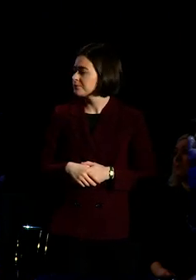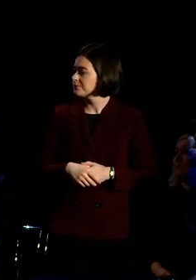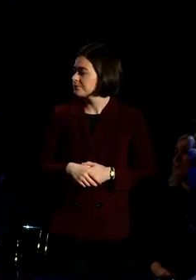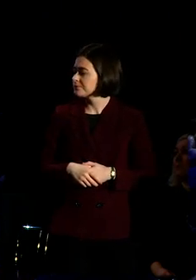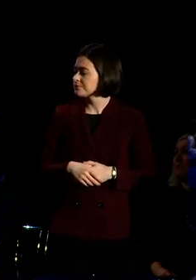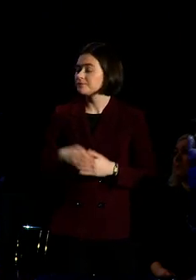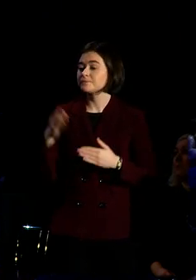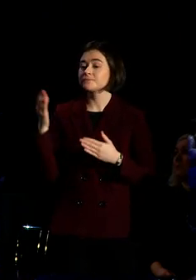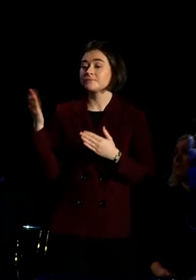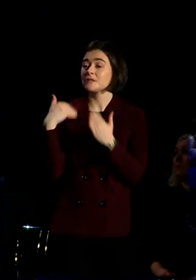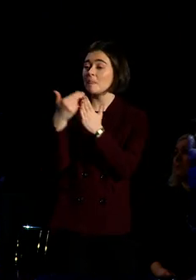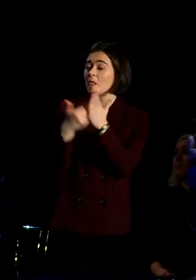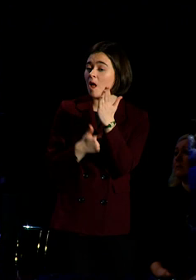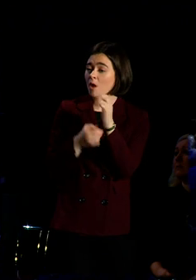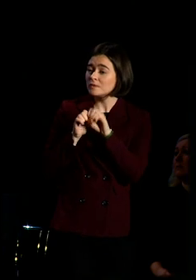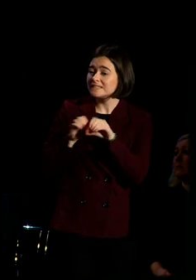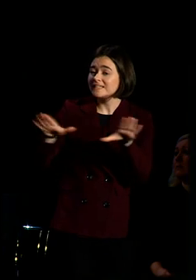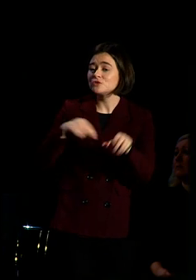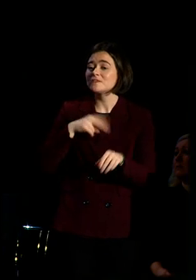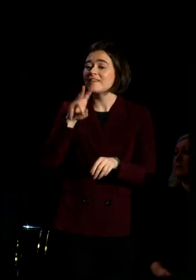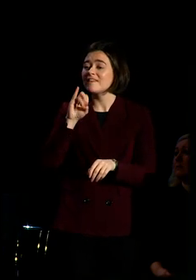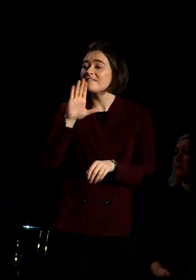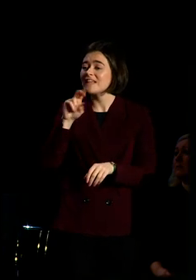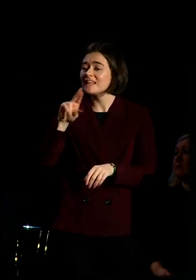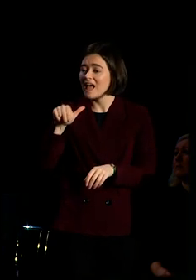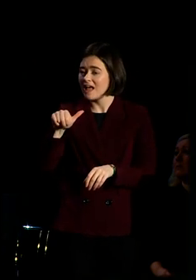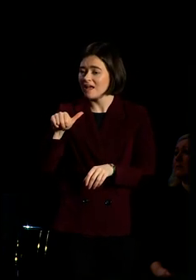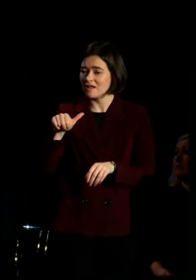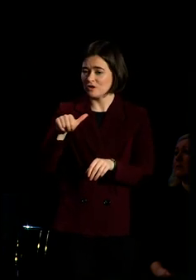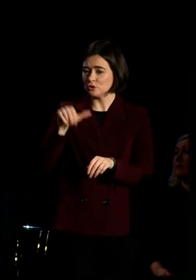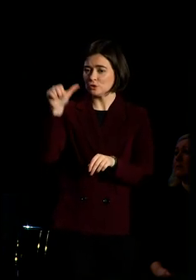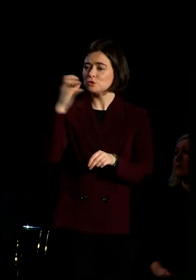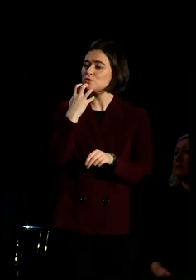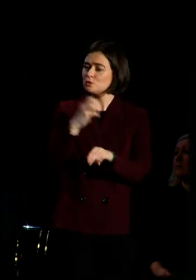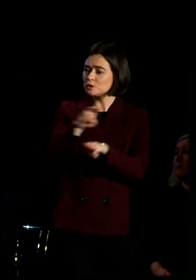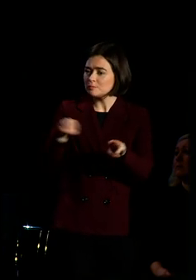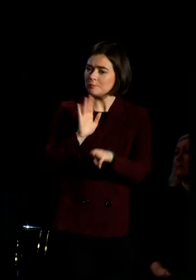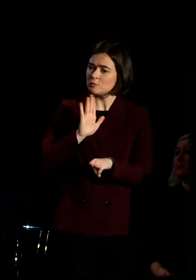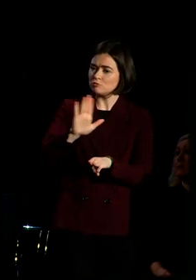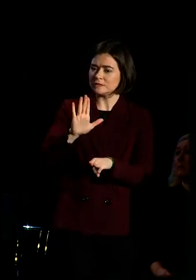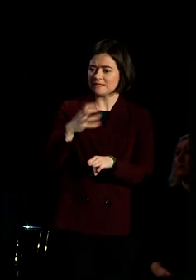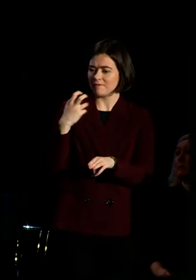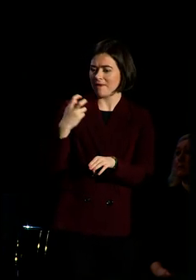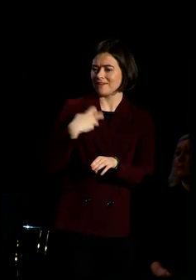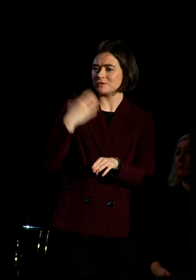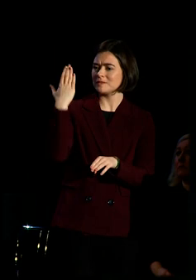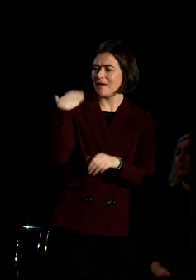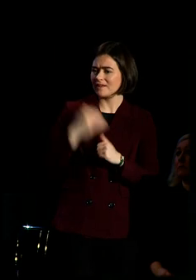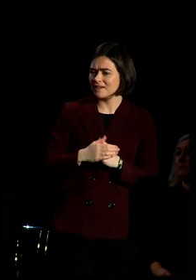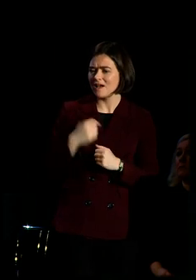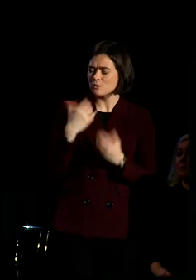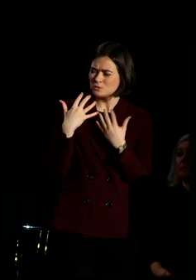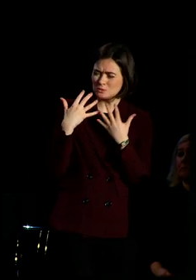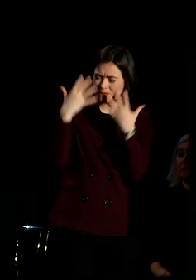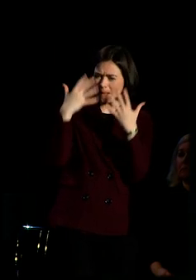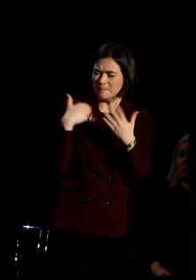The decree was issued that the Vilna Jewish population must put on badges front and back. I was ashamed to appear in them on